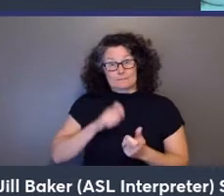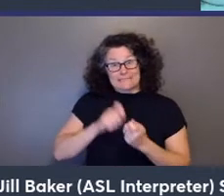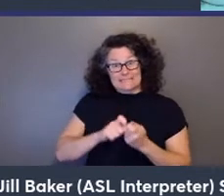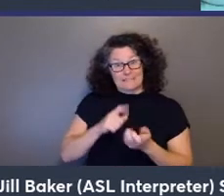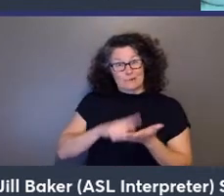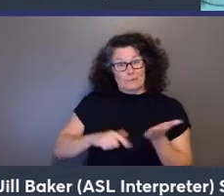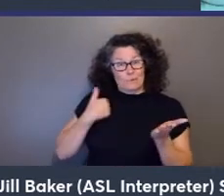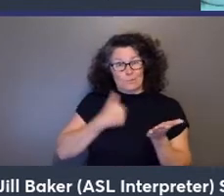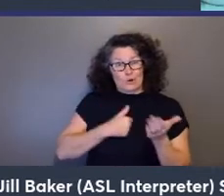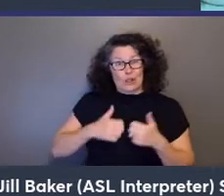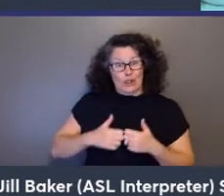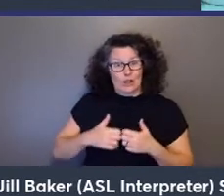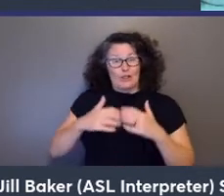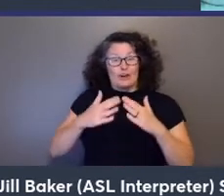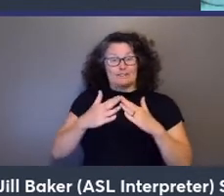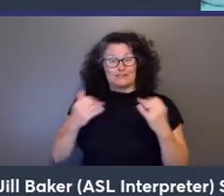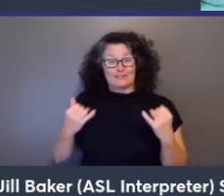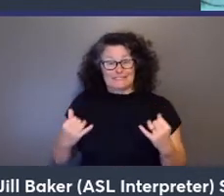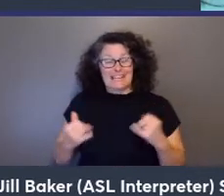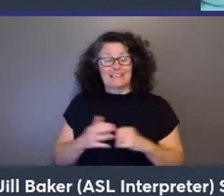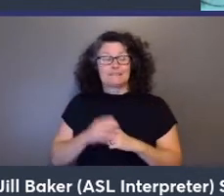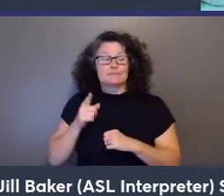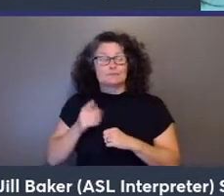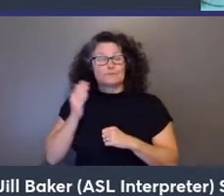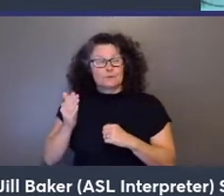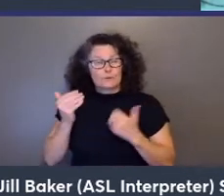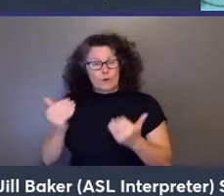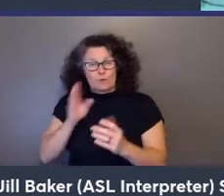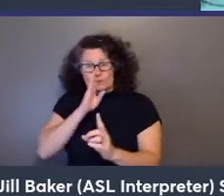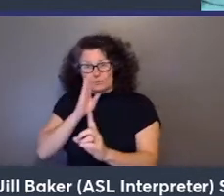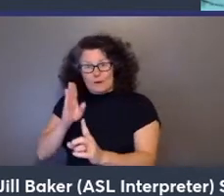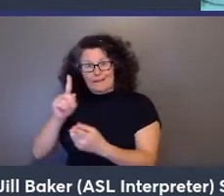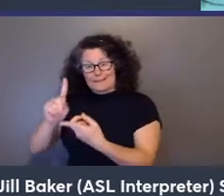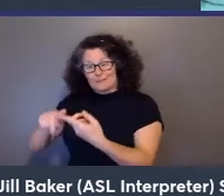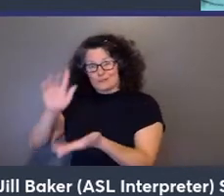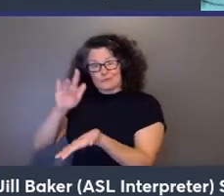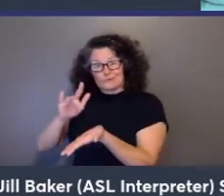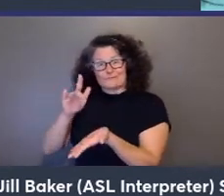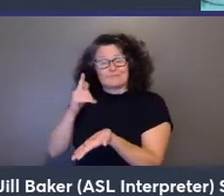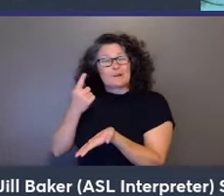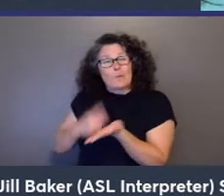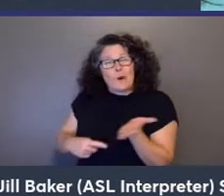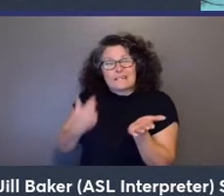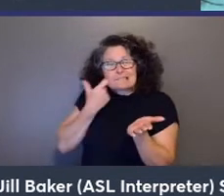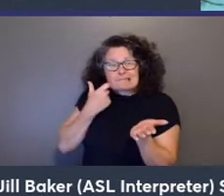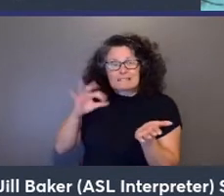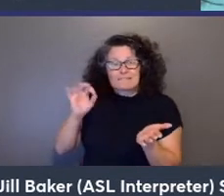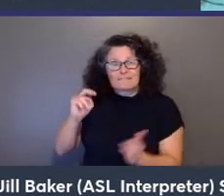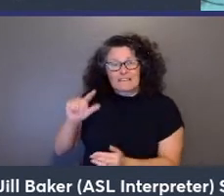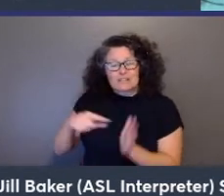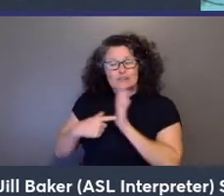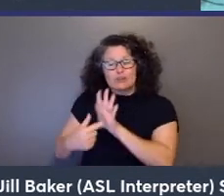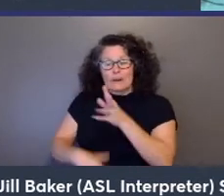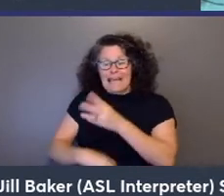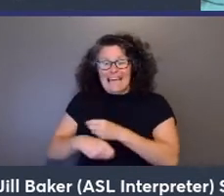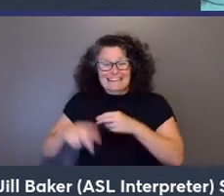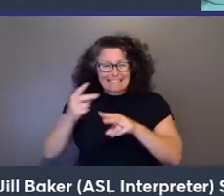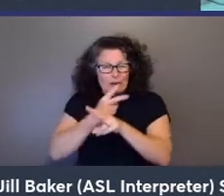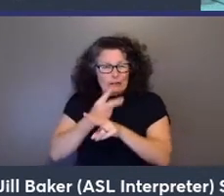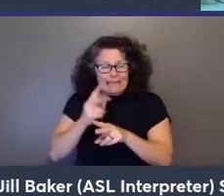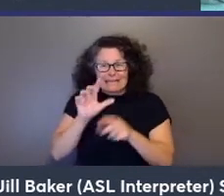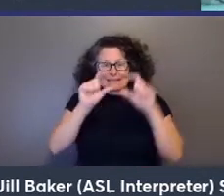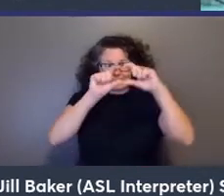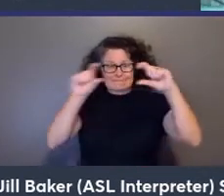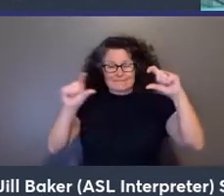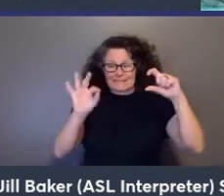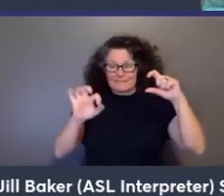launching today, we'll just you will just go directly to what Feng just showed, like adding a calculated field, and then you will be able to write